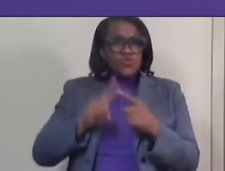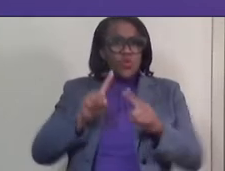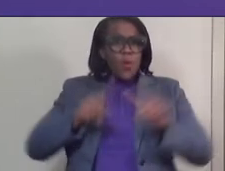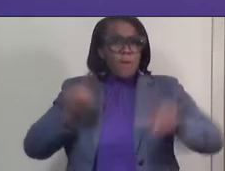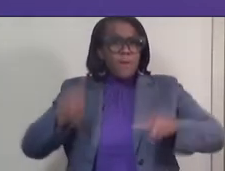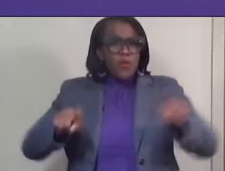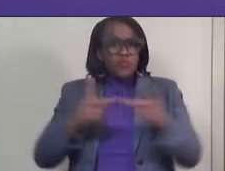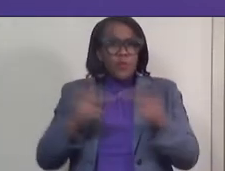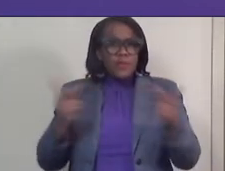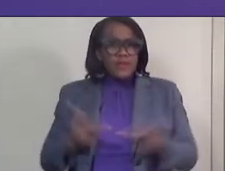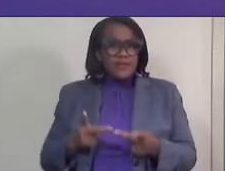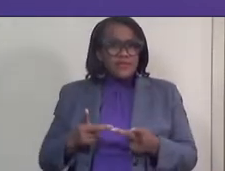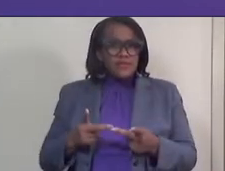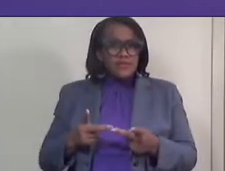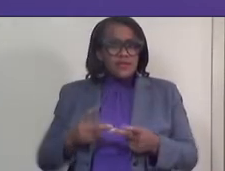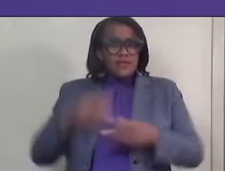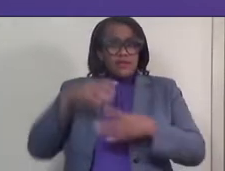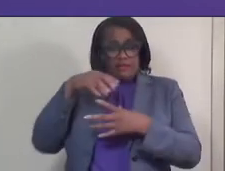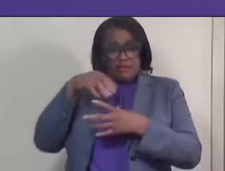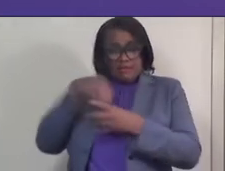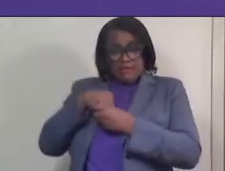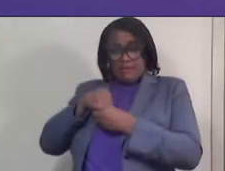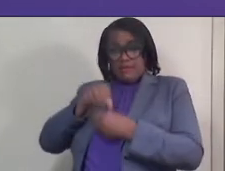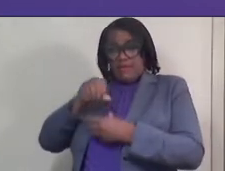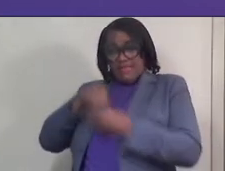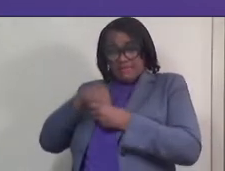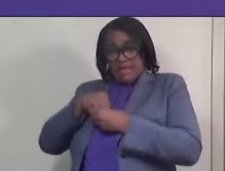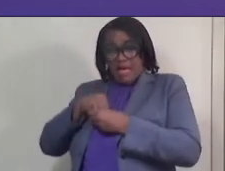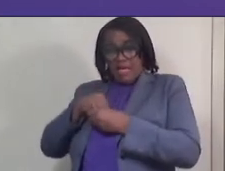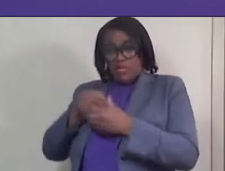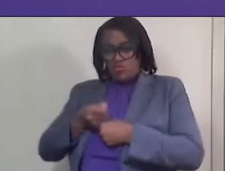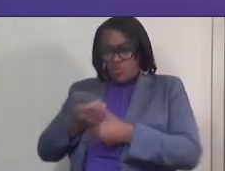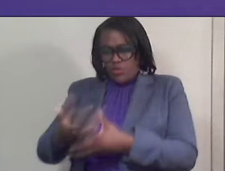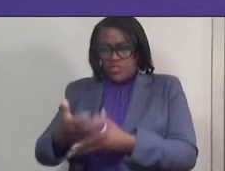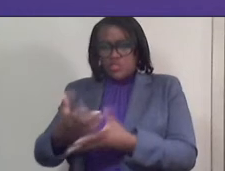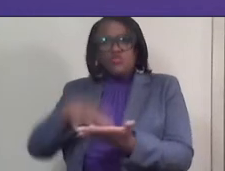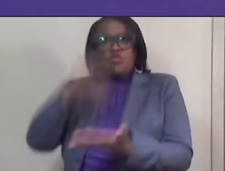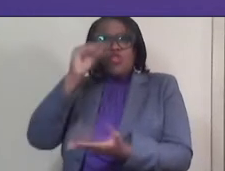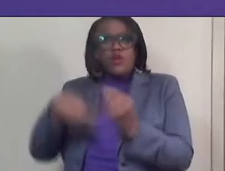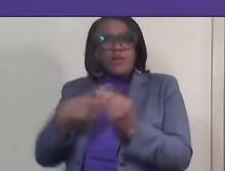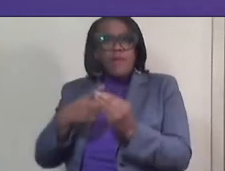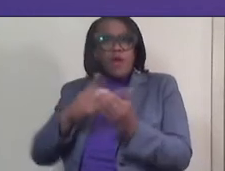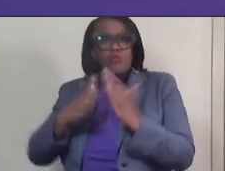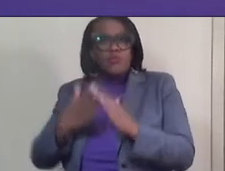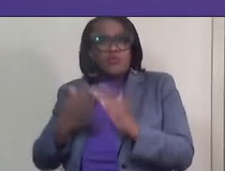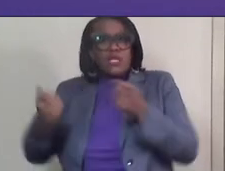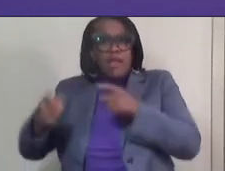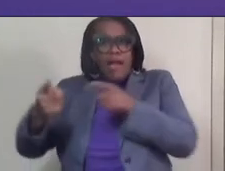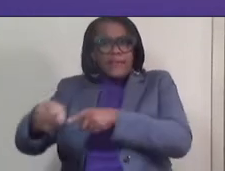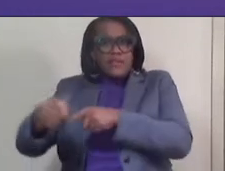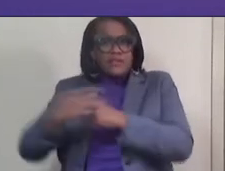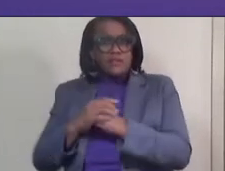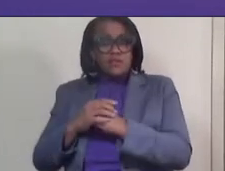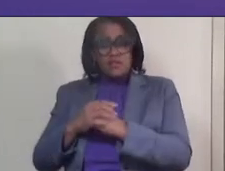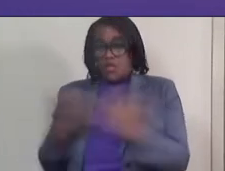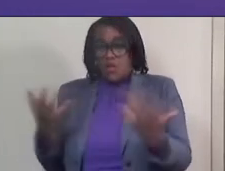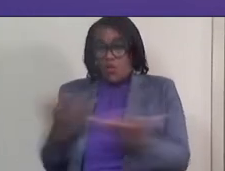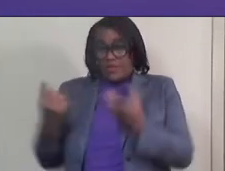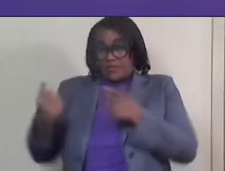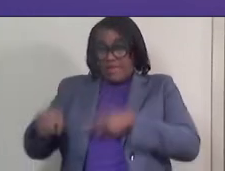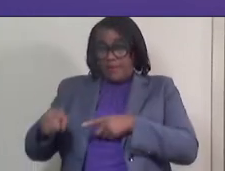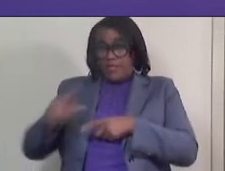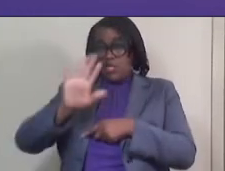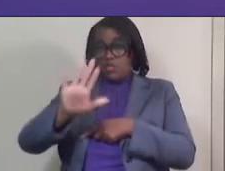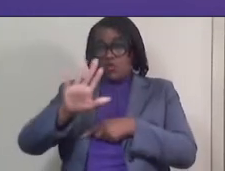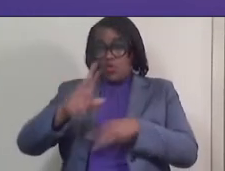and cite sources to learn what's happening in your community and what's happening in your